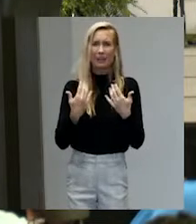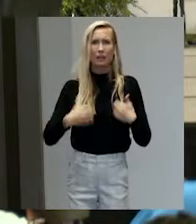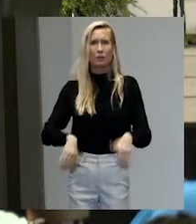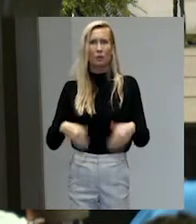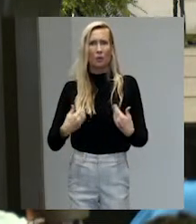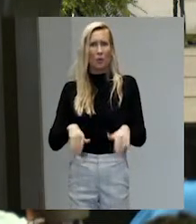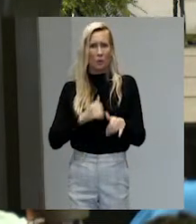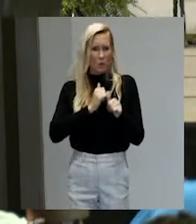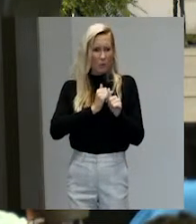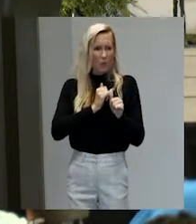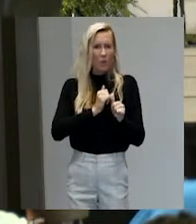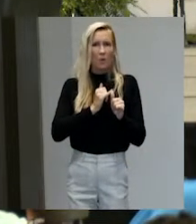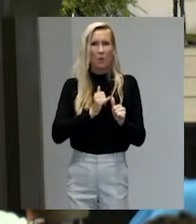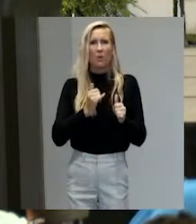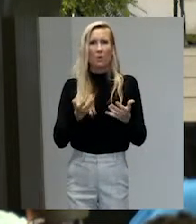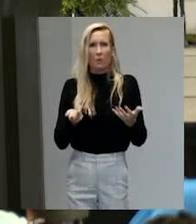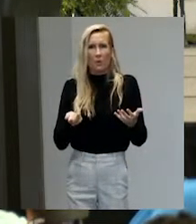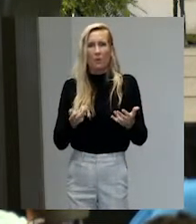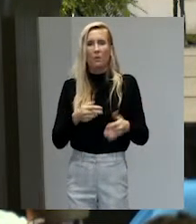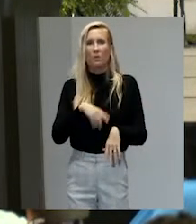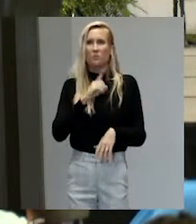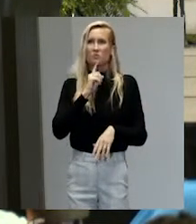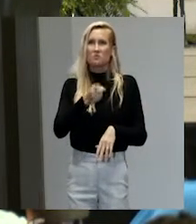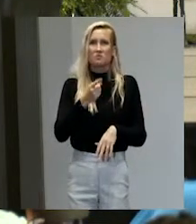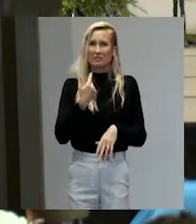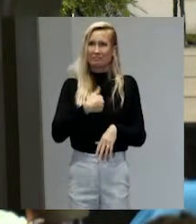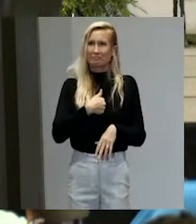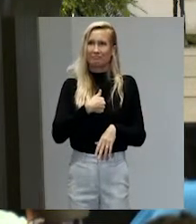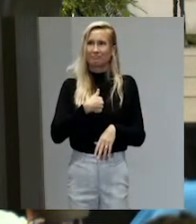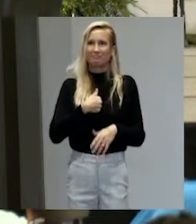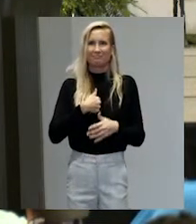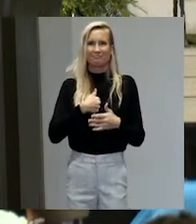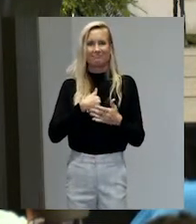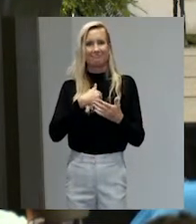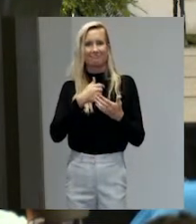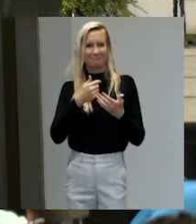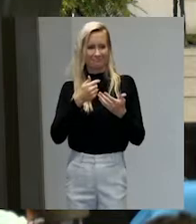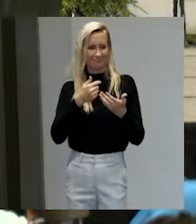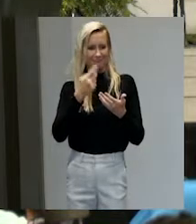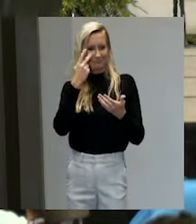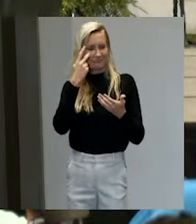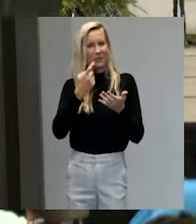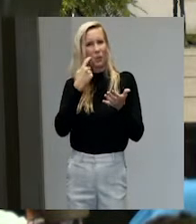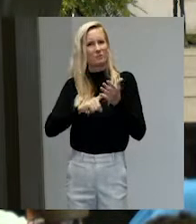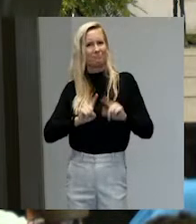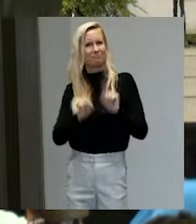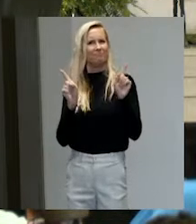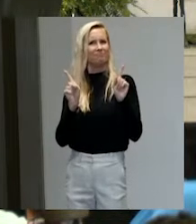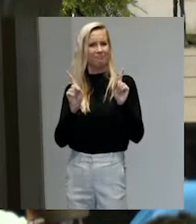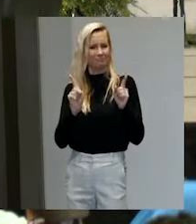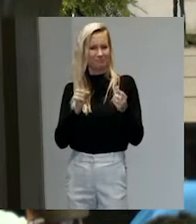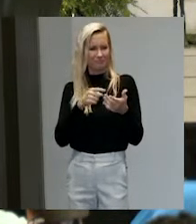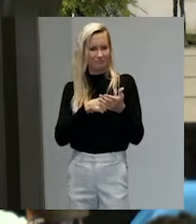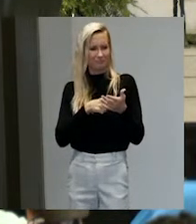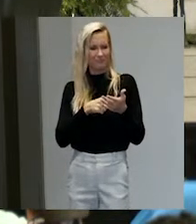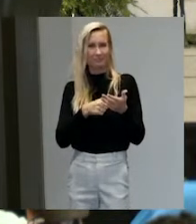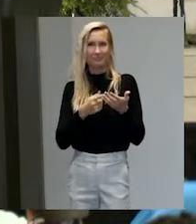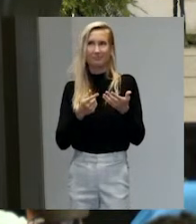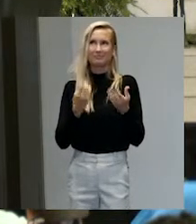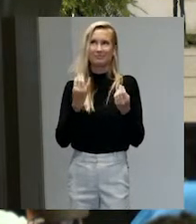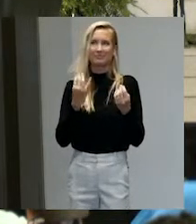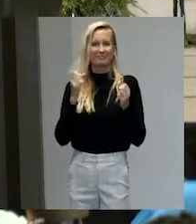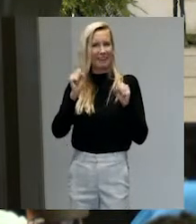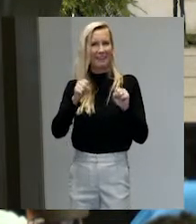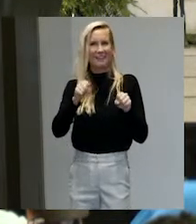myself. And I do that pretty well, but it was, you know, this was a really life-changing role to step into for